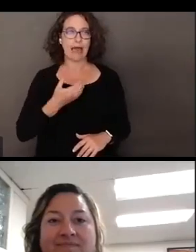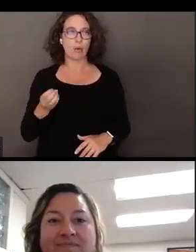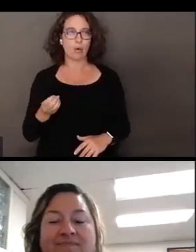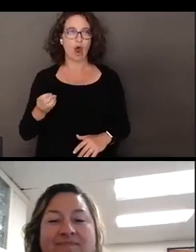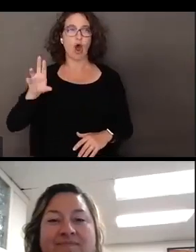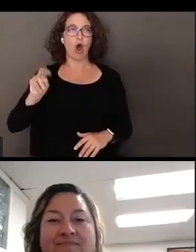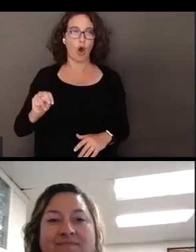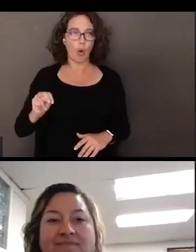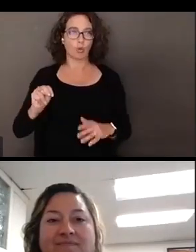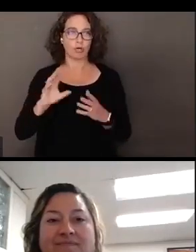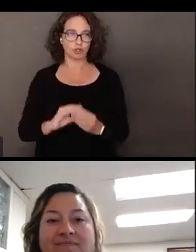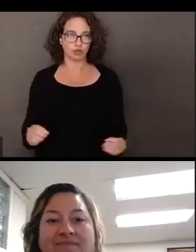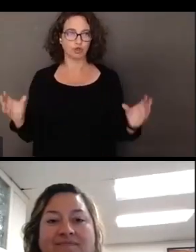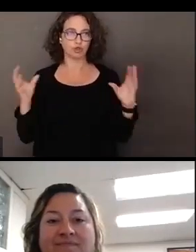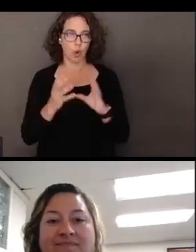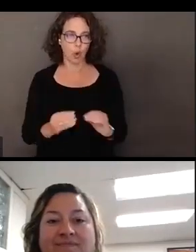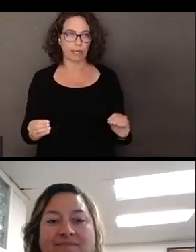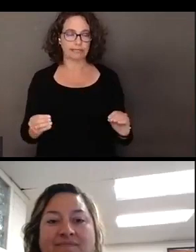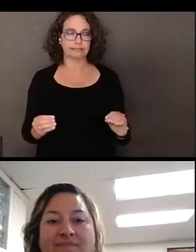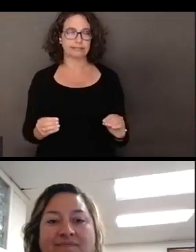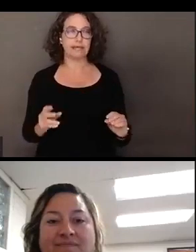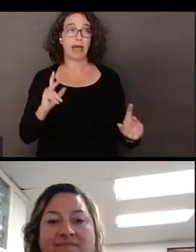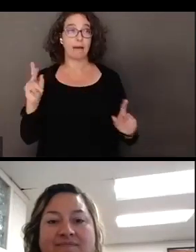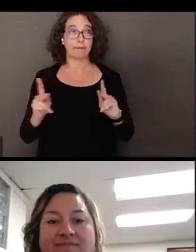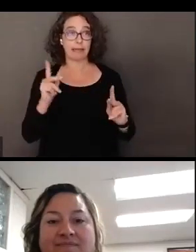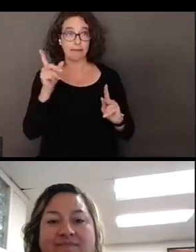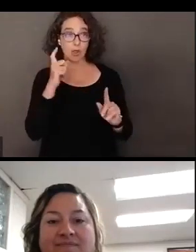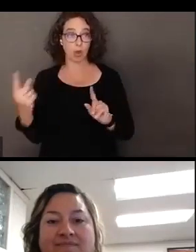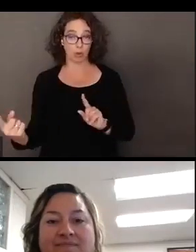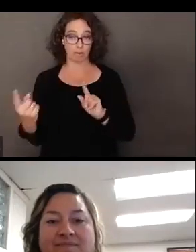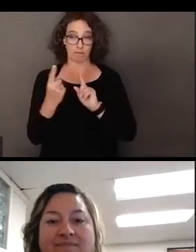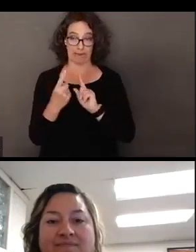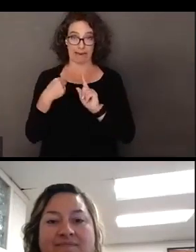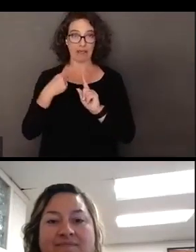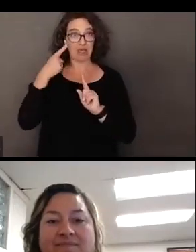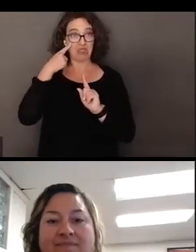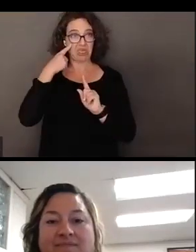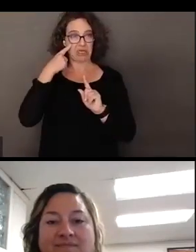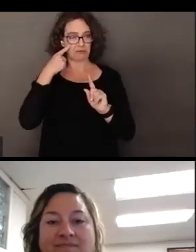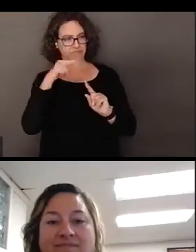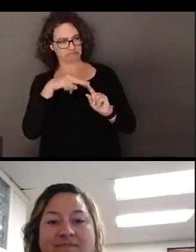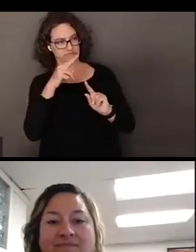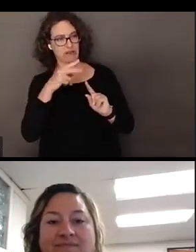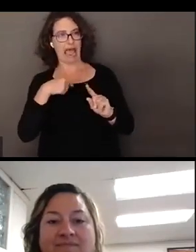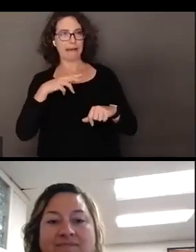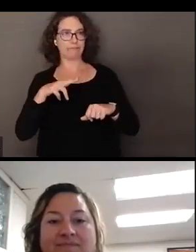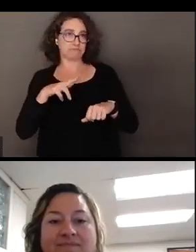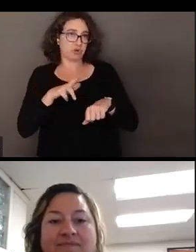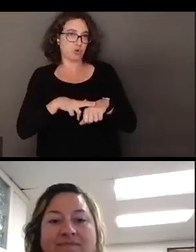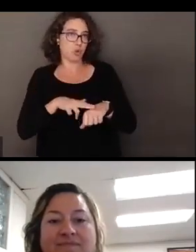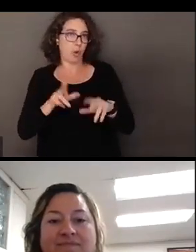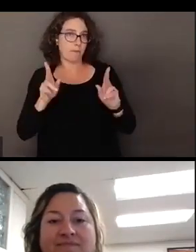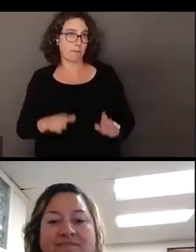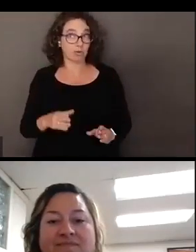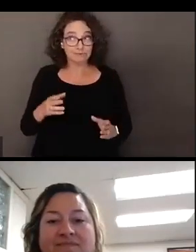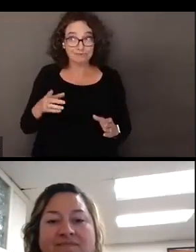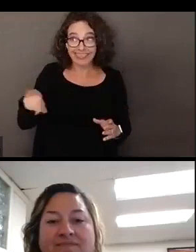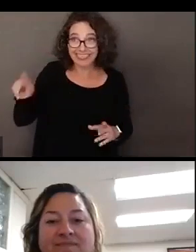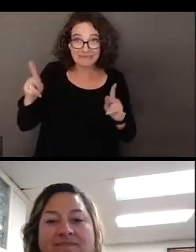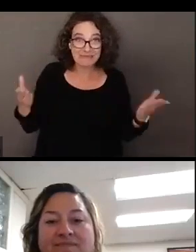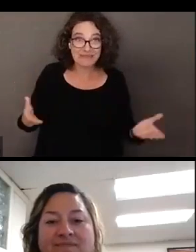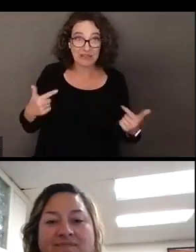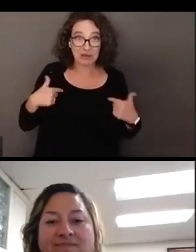Folks who meet me, engage me, they think of me as a normal person. I think you can ask some of these folks here if they think of me as a normal